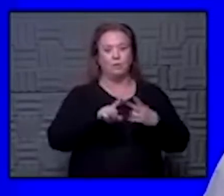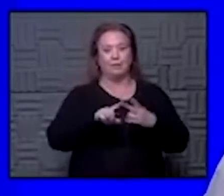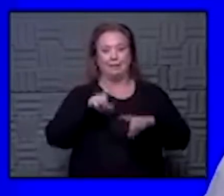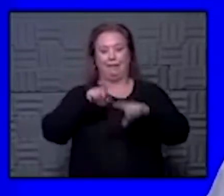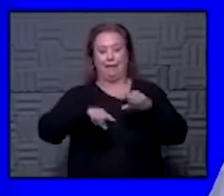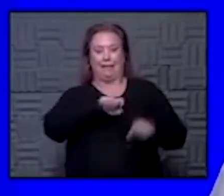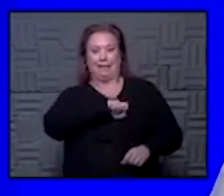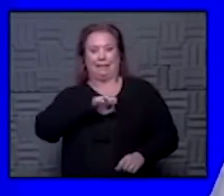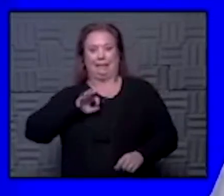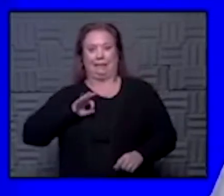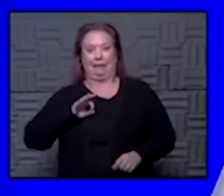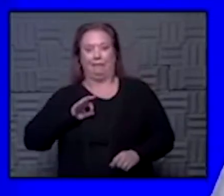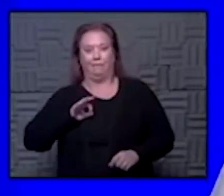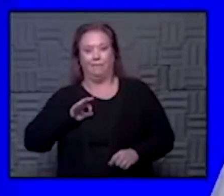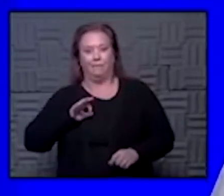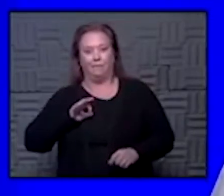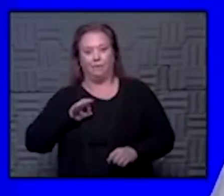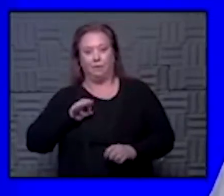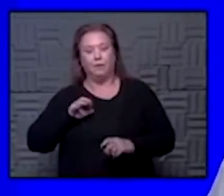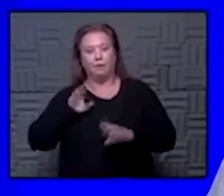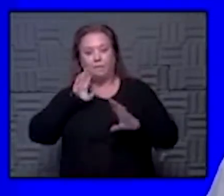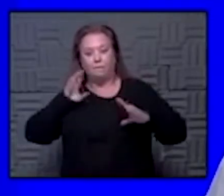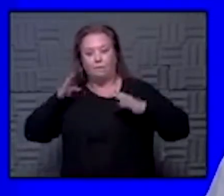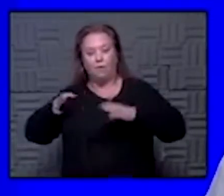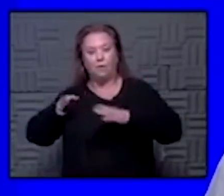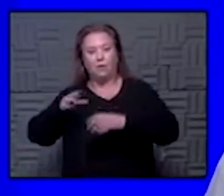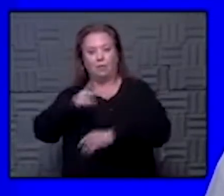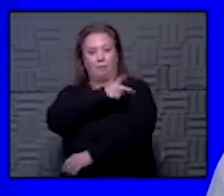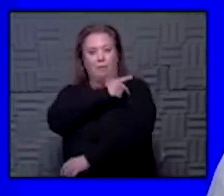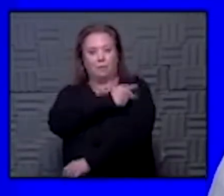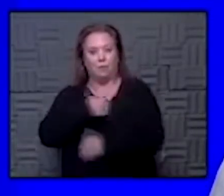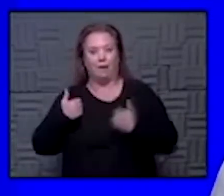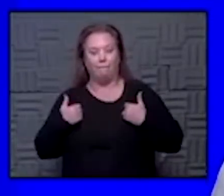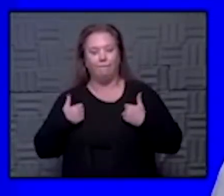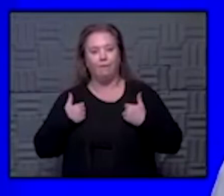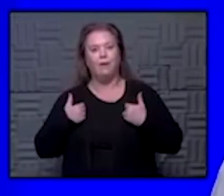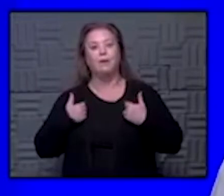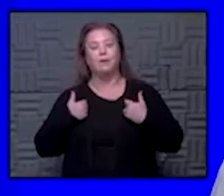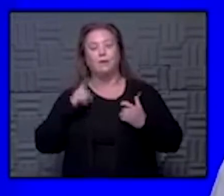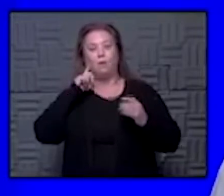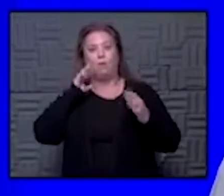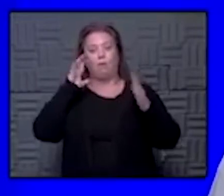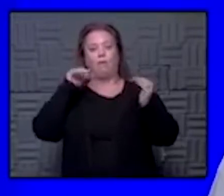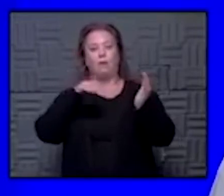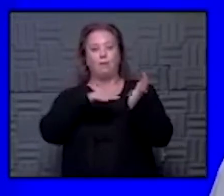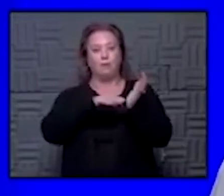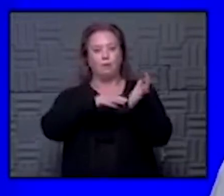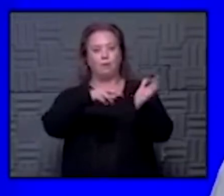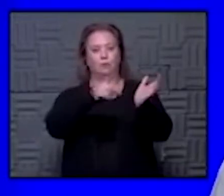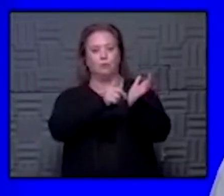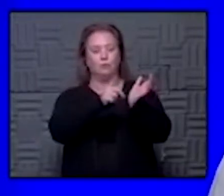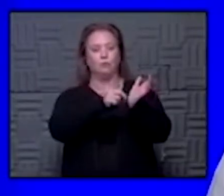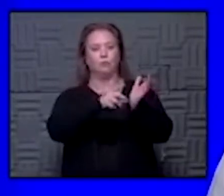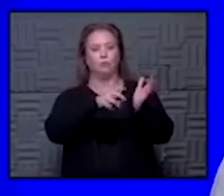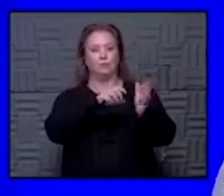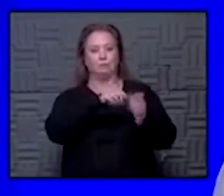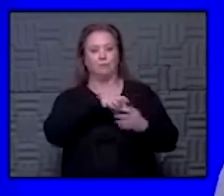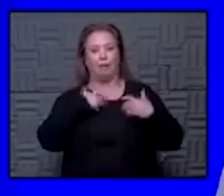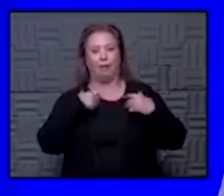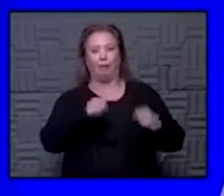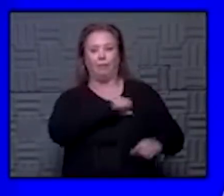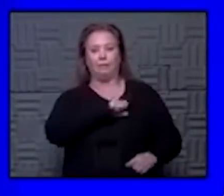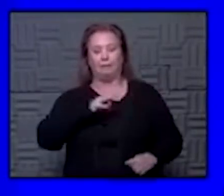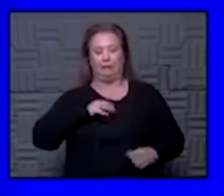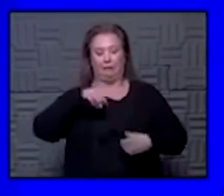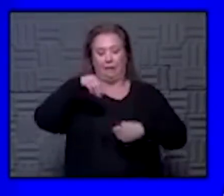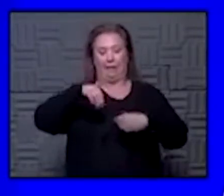staff the beds that we do have. So that is one of the things. So hopefully if we do get these frontline workers vaccinated, whether that's workers in